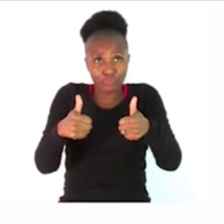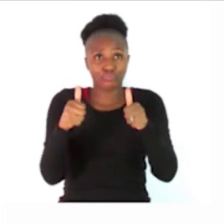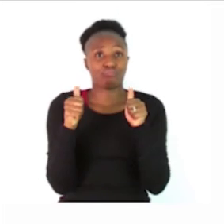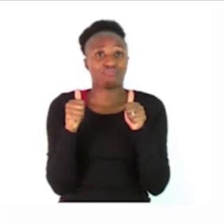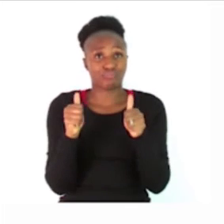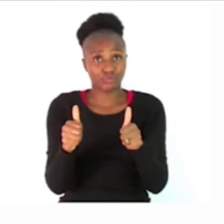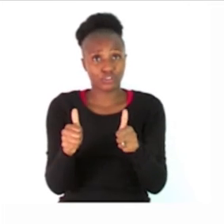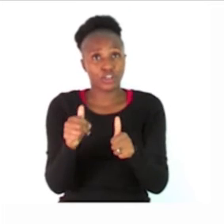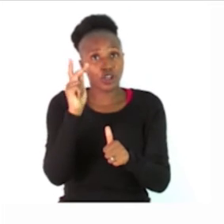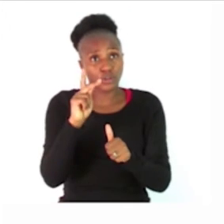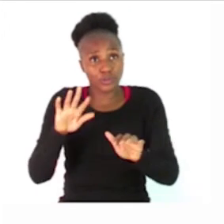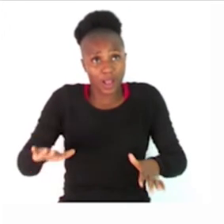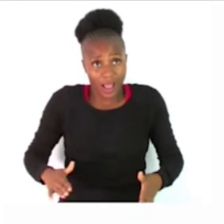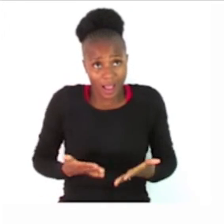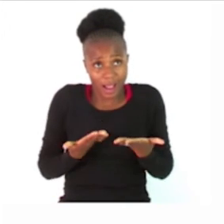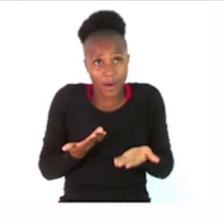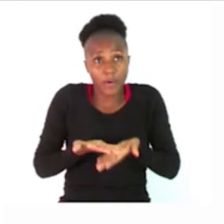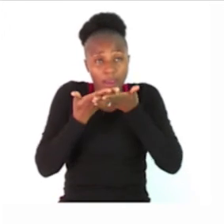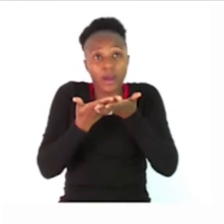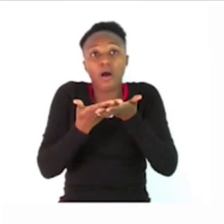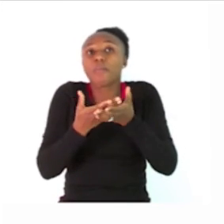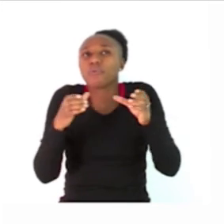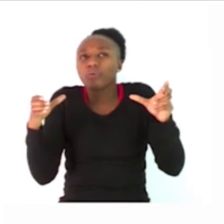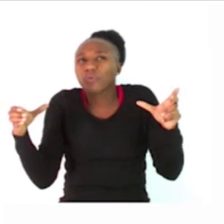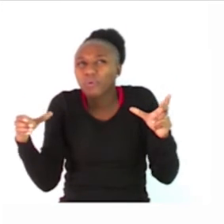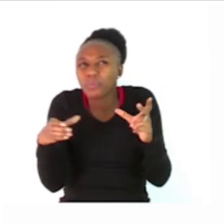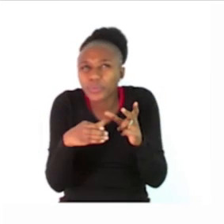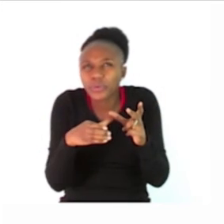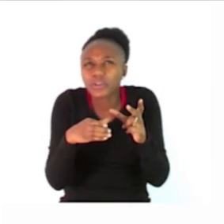this can be a social asset. As we said,